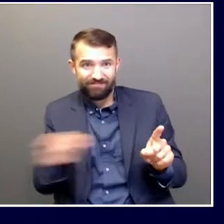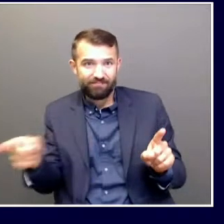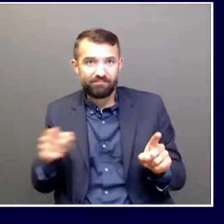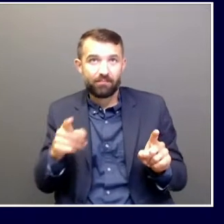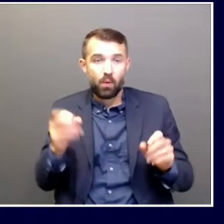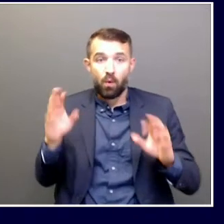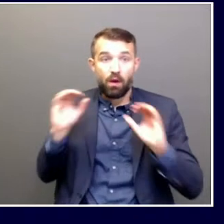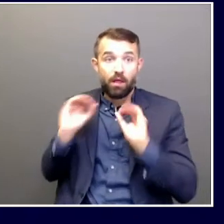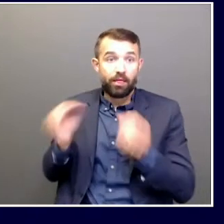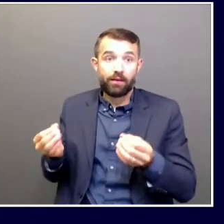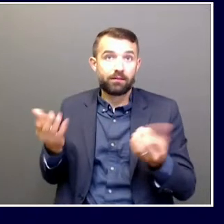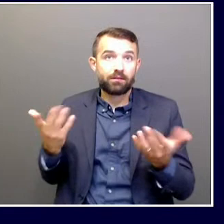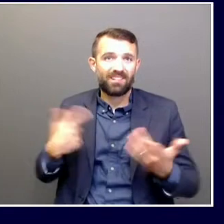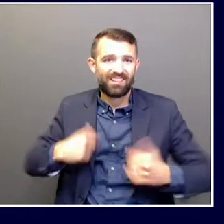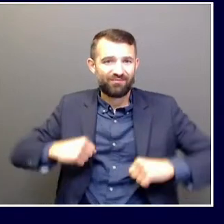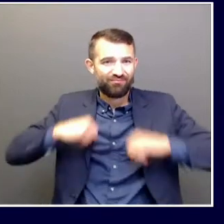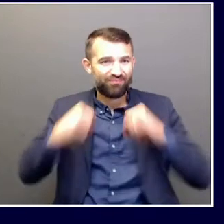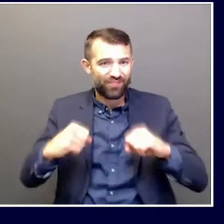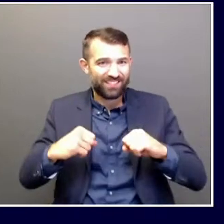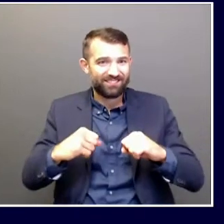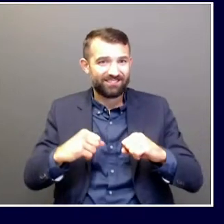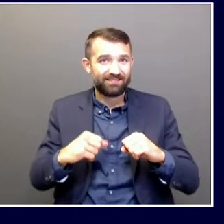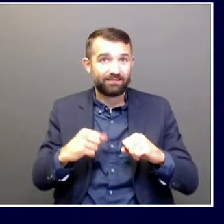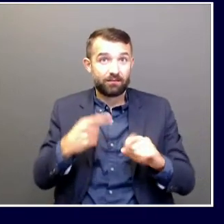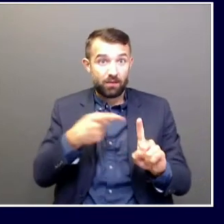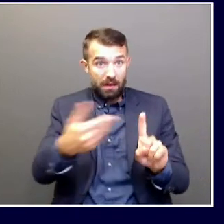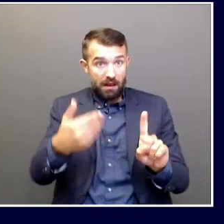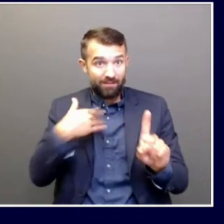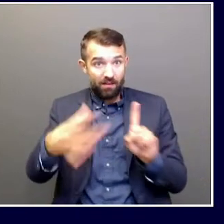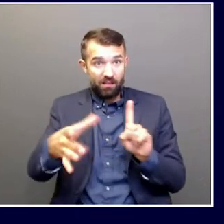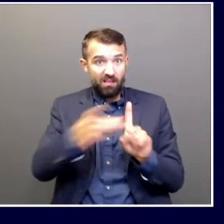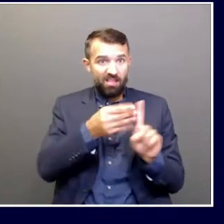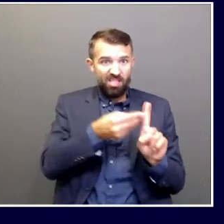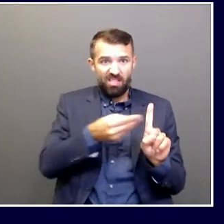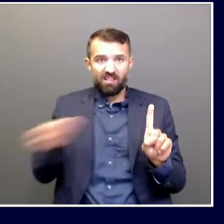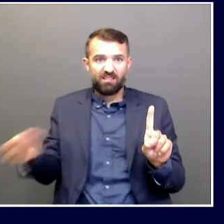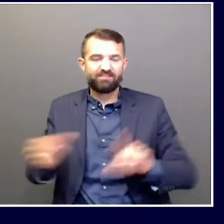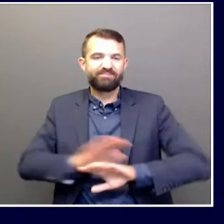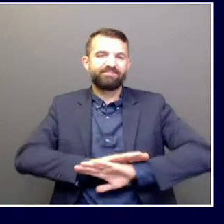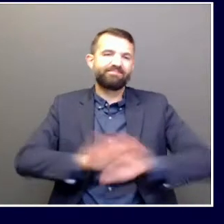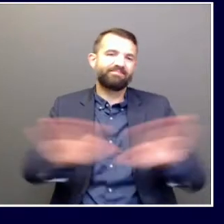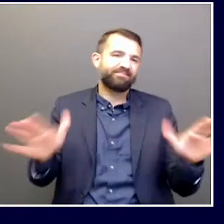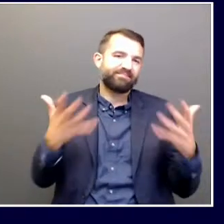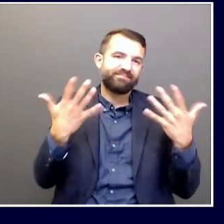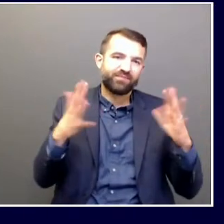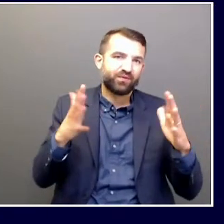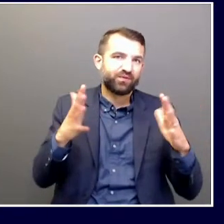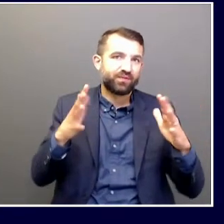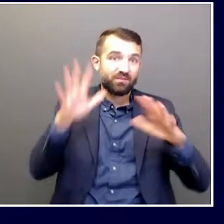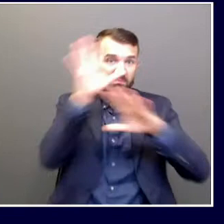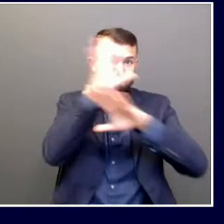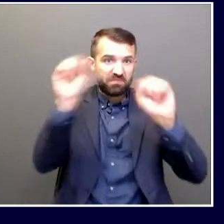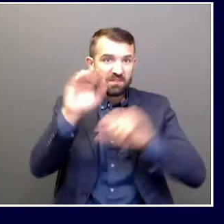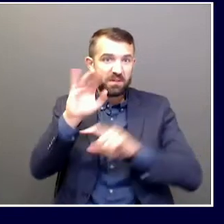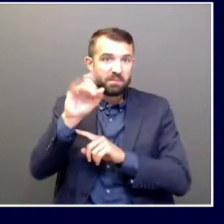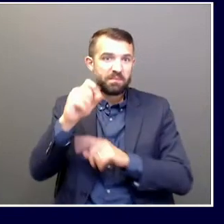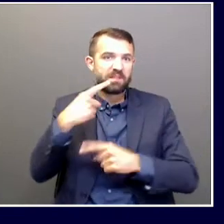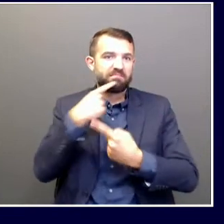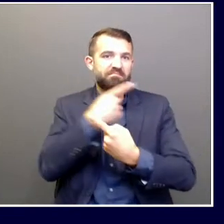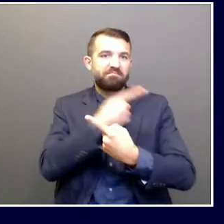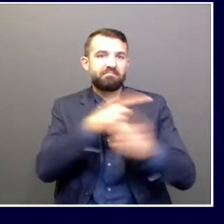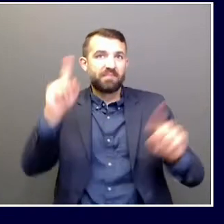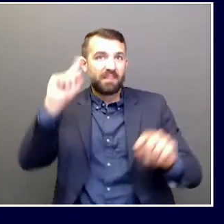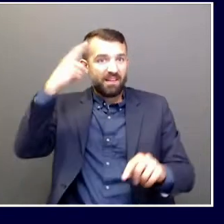which is why President Biden followed Governor Mills' lead and is requiring all healthcare workers in the coming months to get